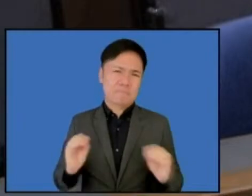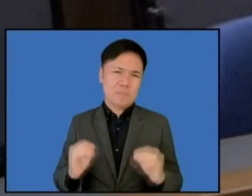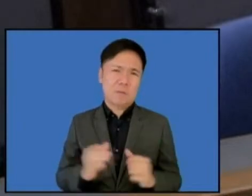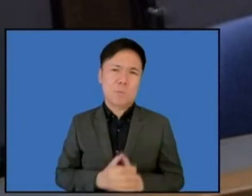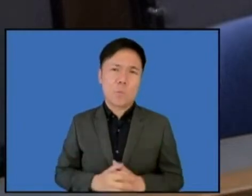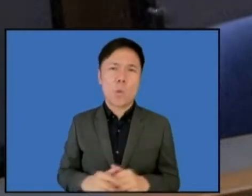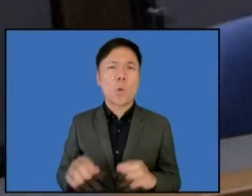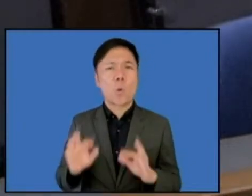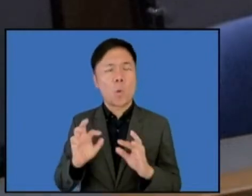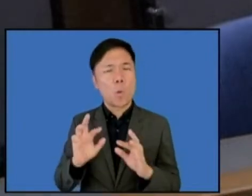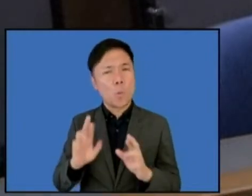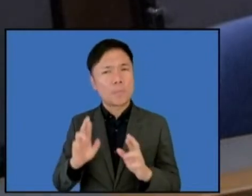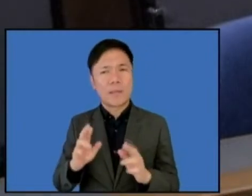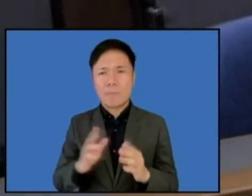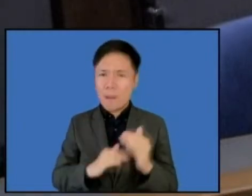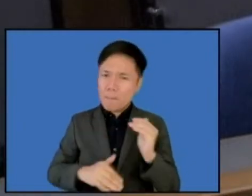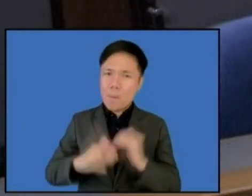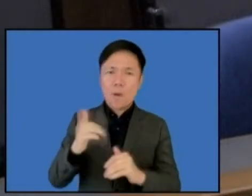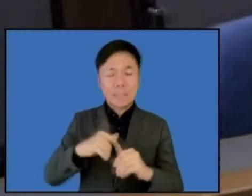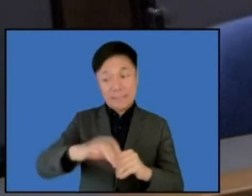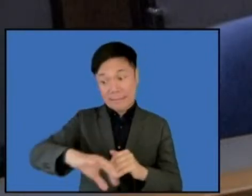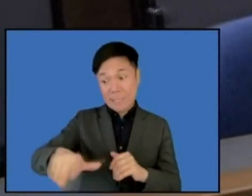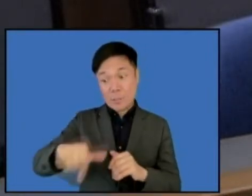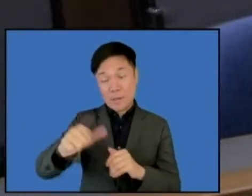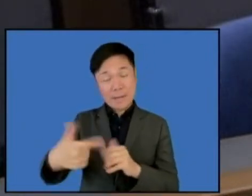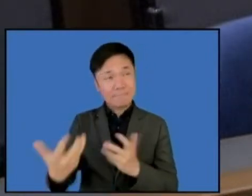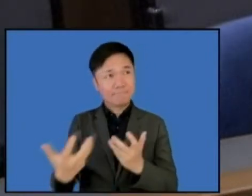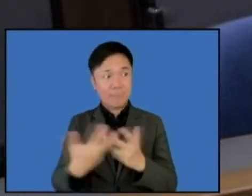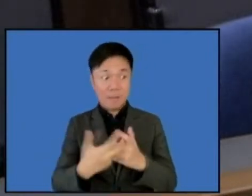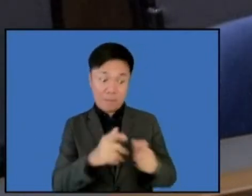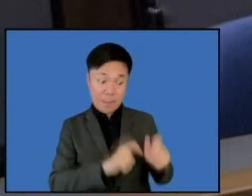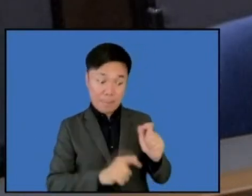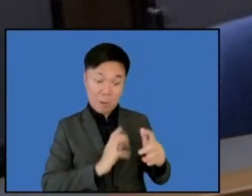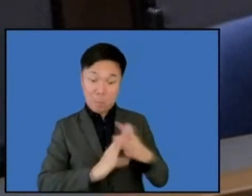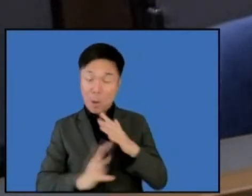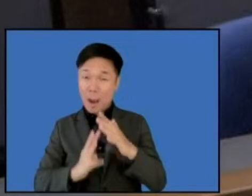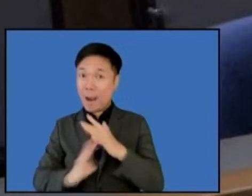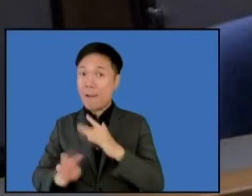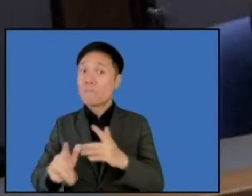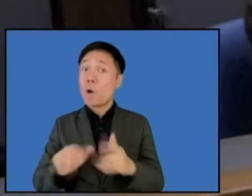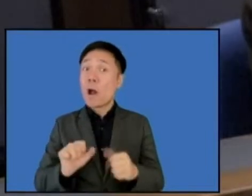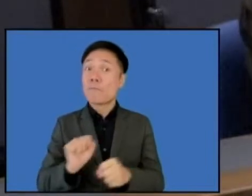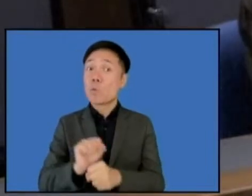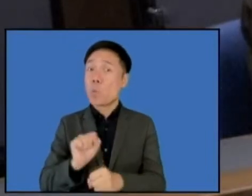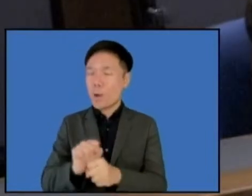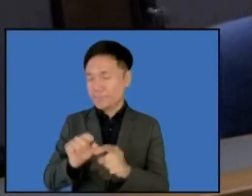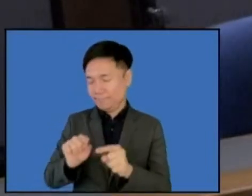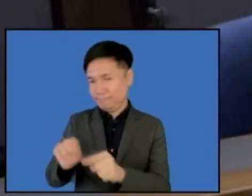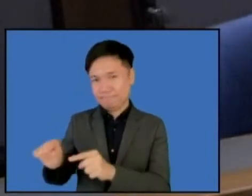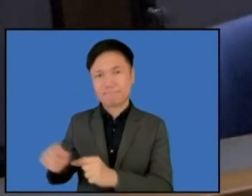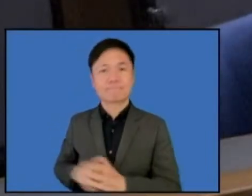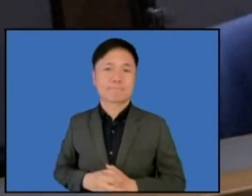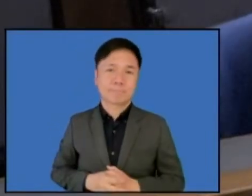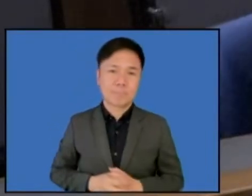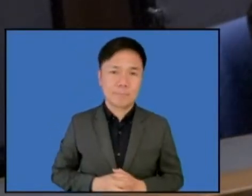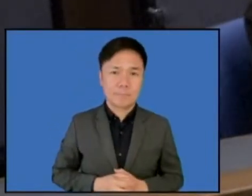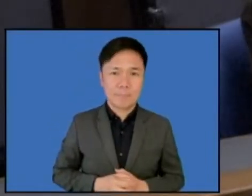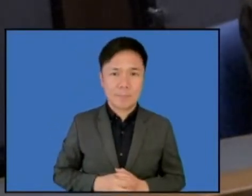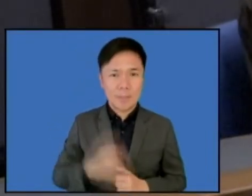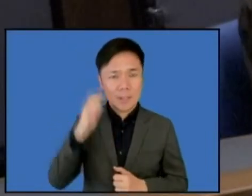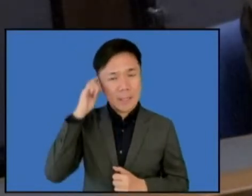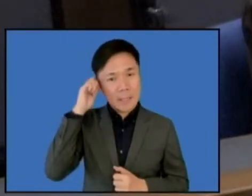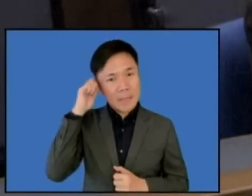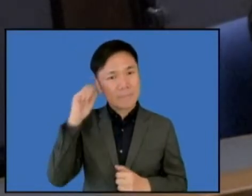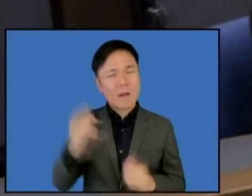evidence generation and support services for the climate migrants and climate immobile population. We urge countries